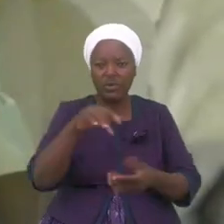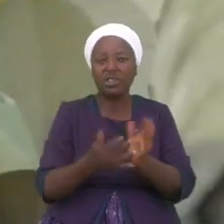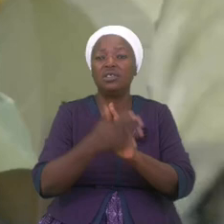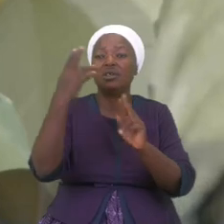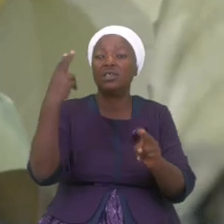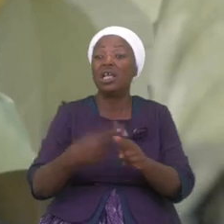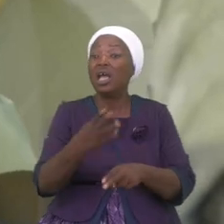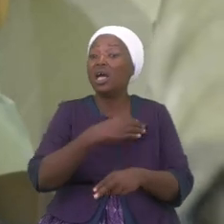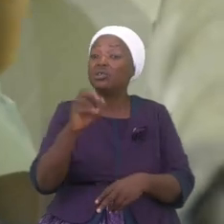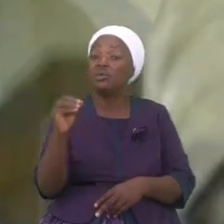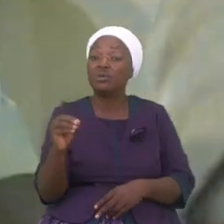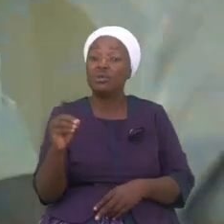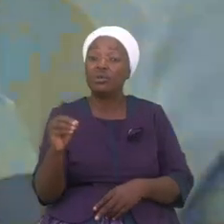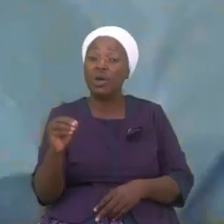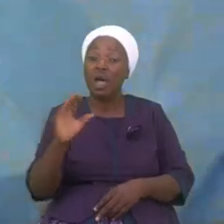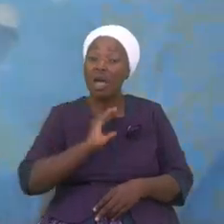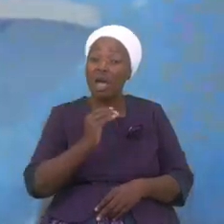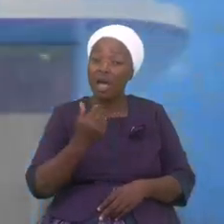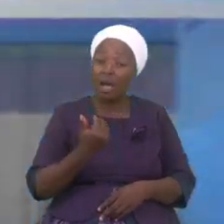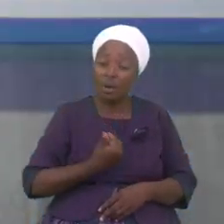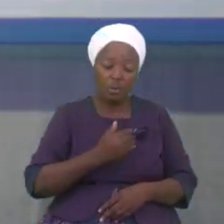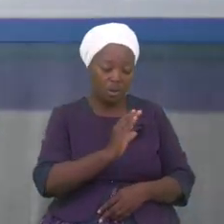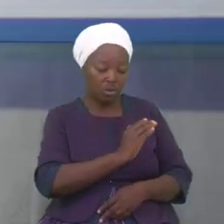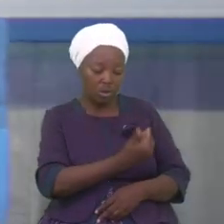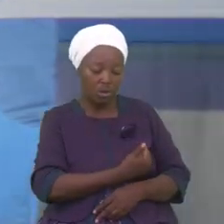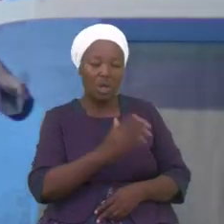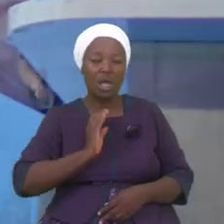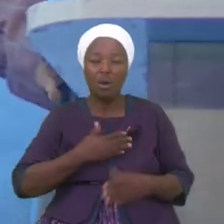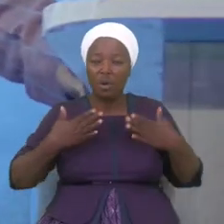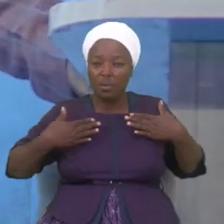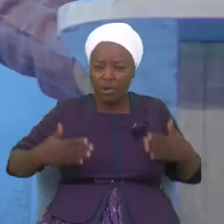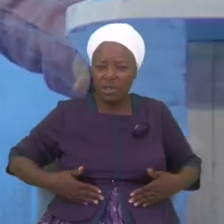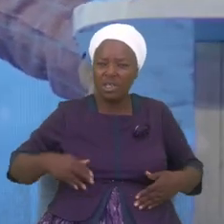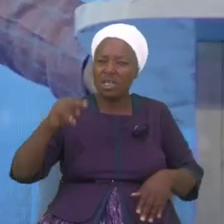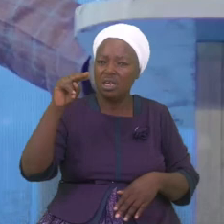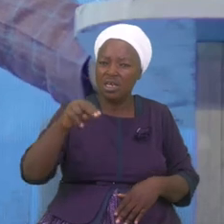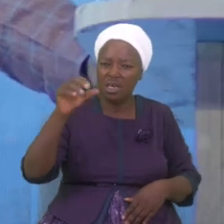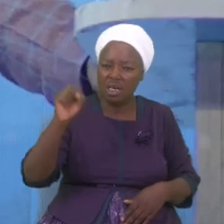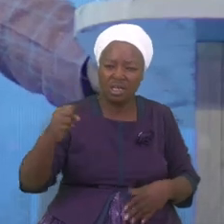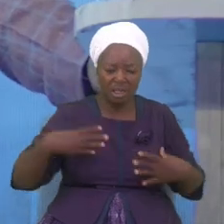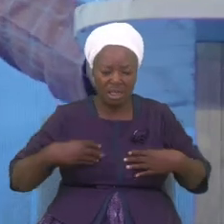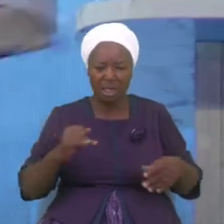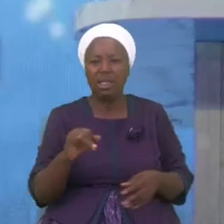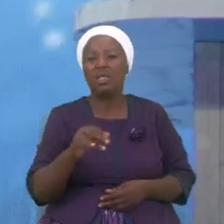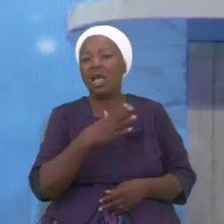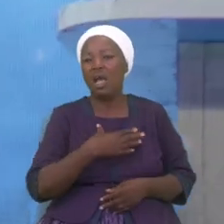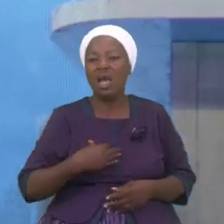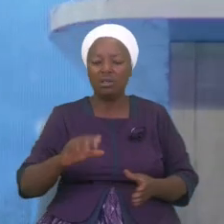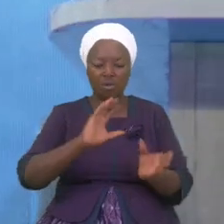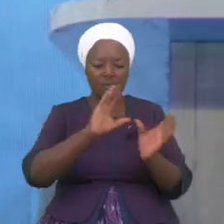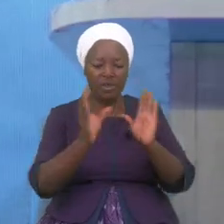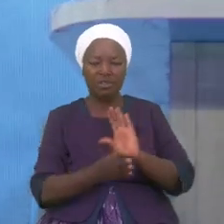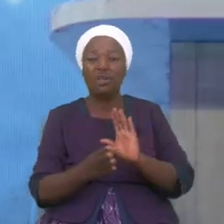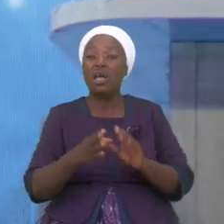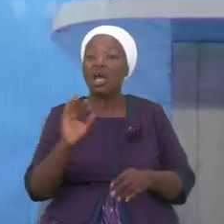And so our soul, our body needs cure and conversion. Our